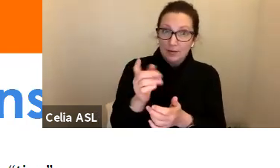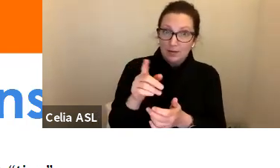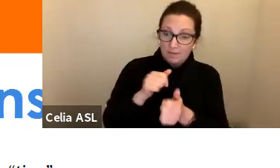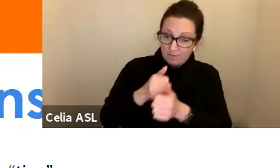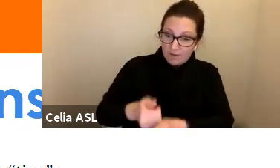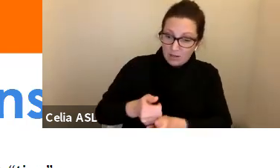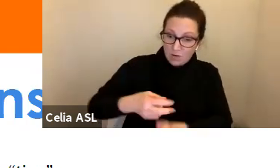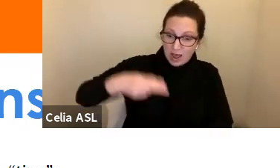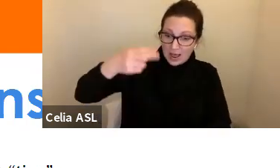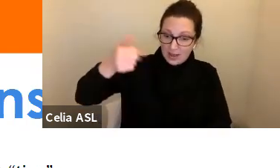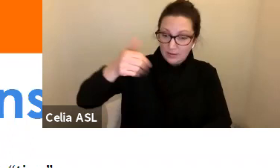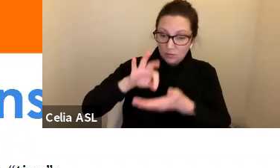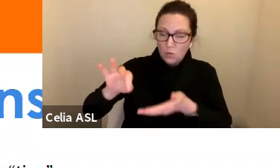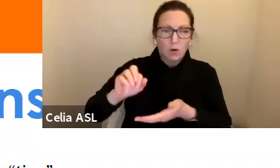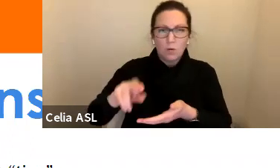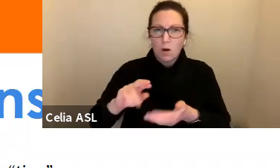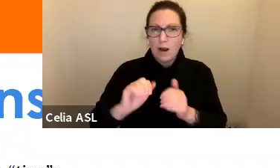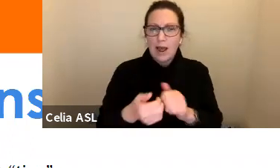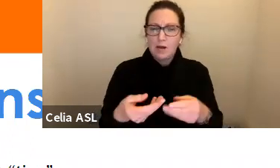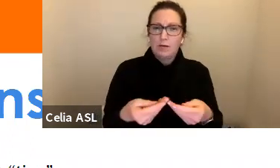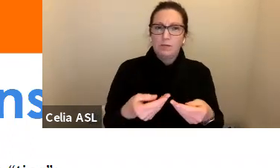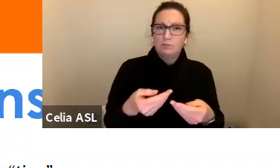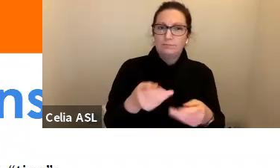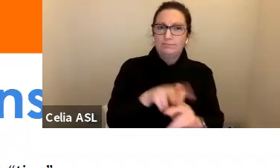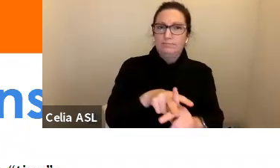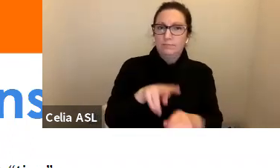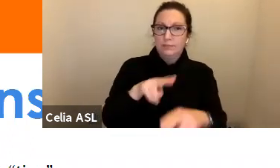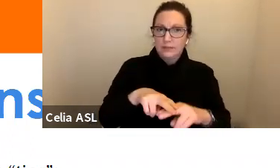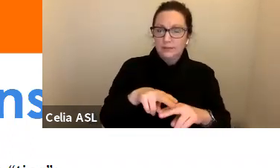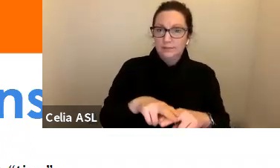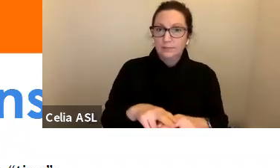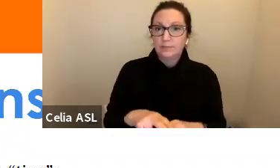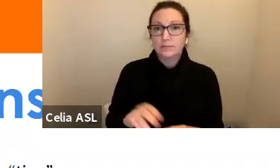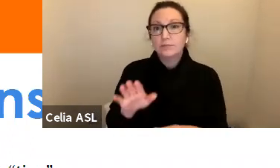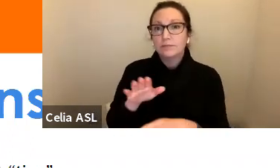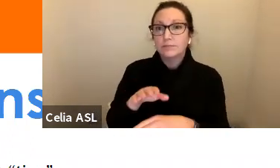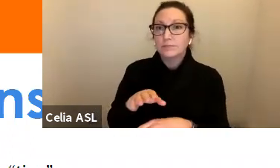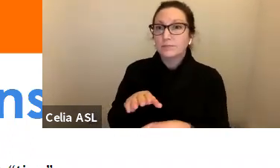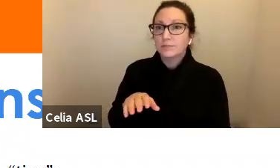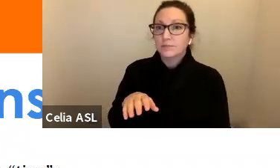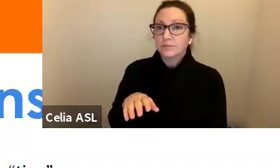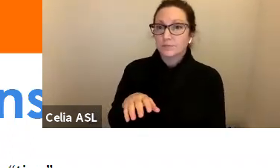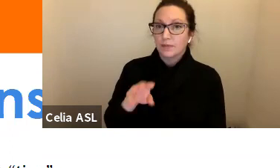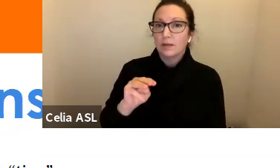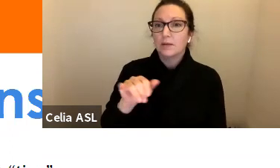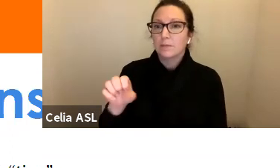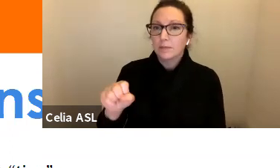seats allocated? Great question. Ms. Hogan, Ms. Nagasawa? Both really good